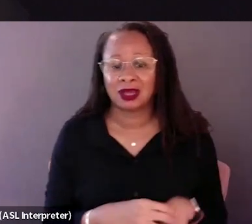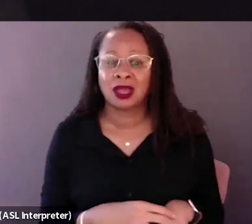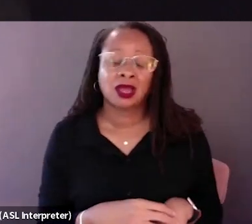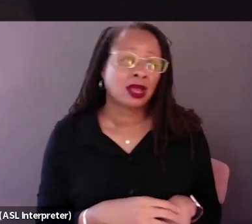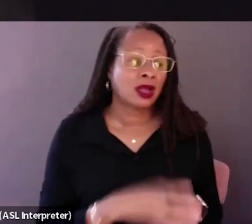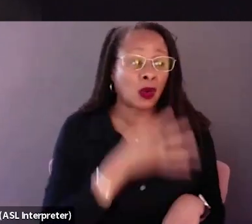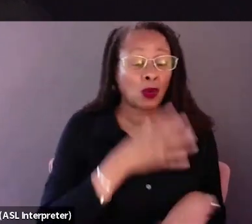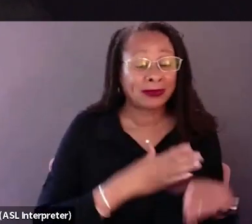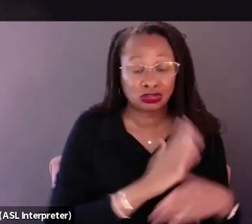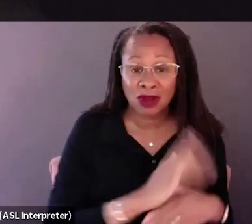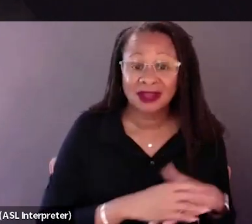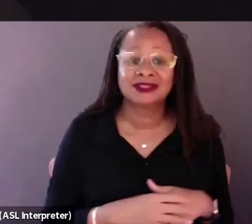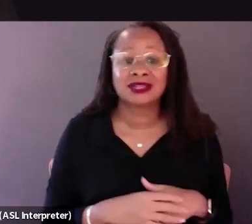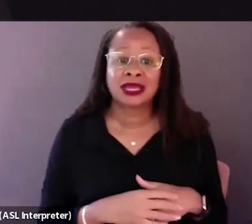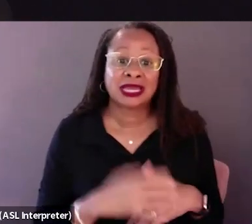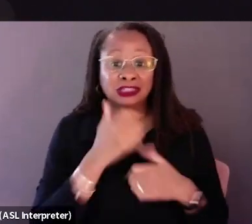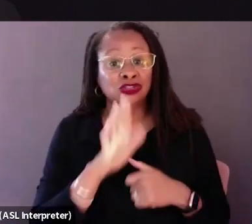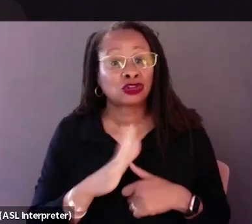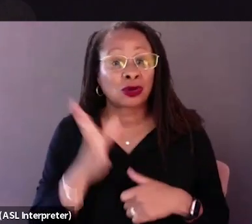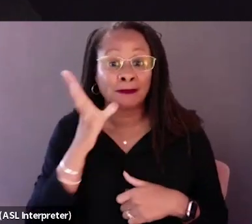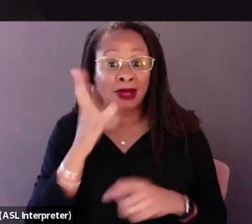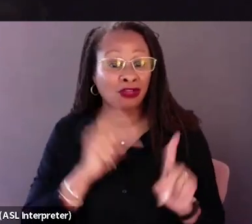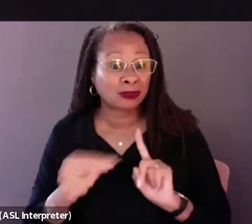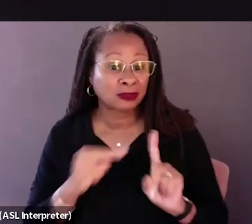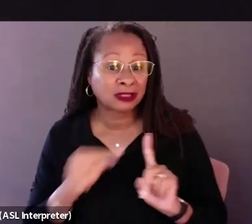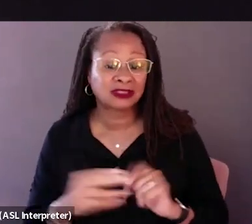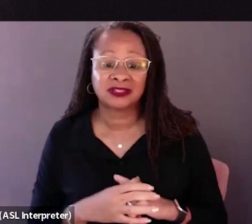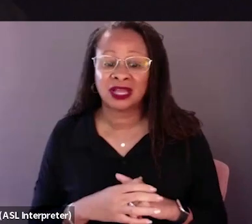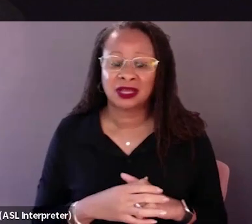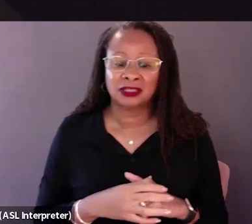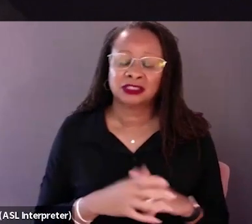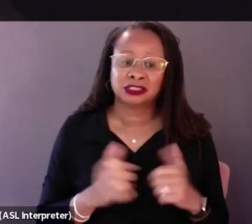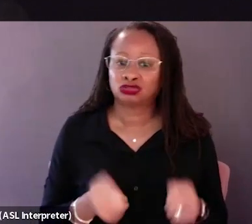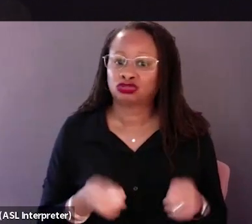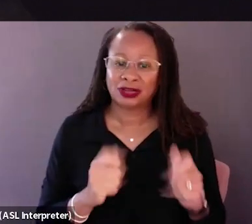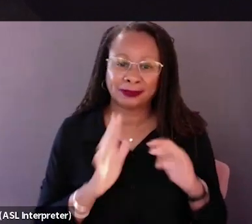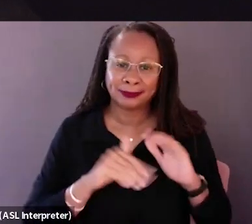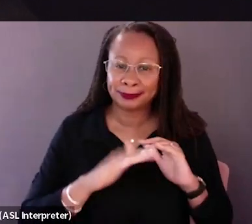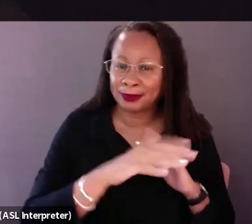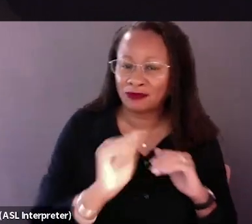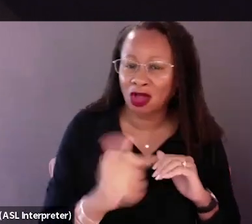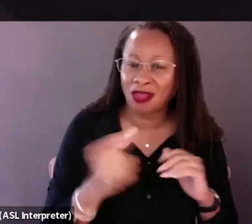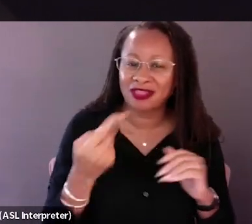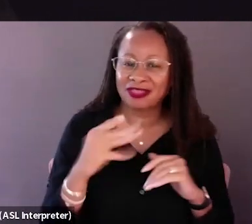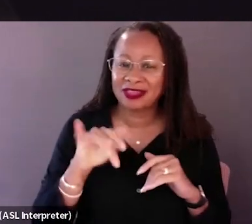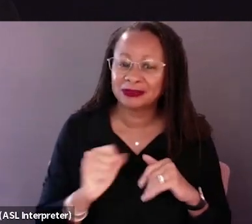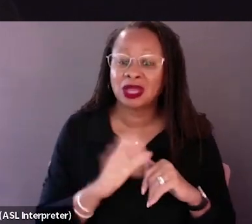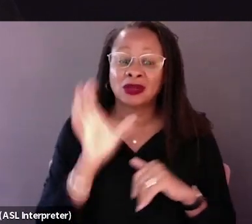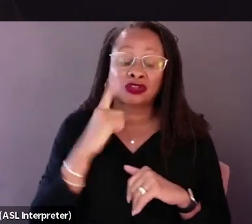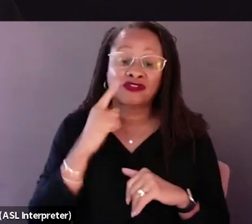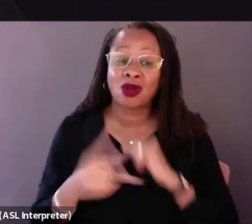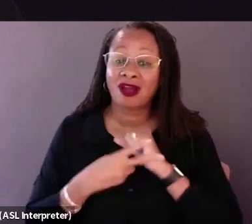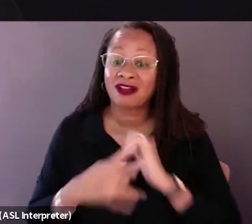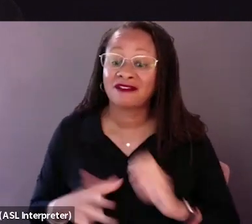women's rights. I was interested in her being a mother. And so trying to kind of weave all those themes. And so we were looking for archive. And the very